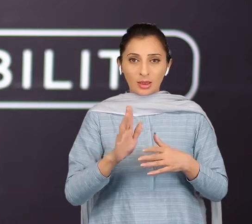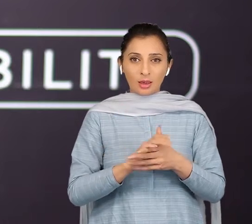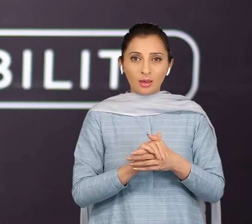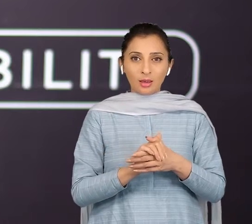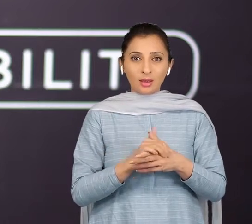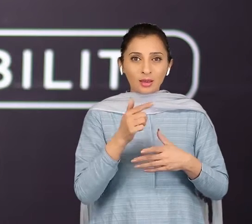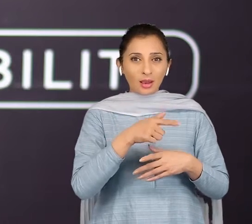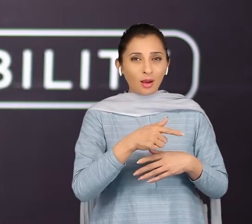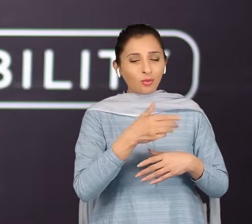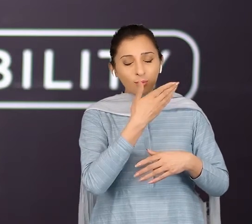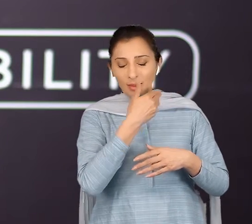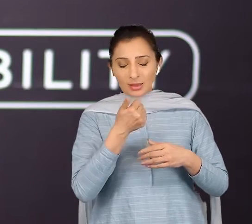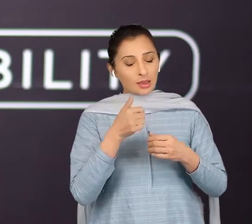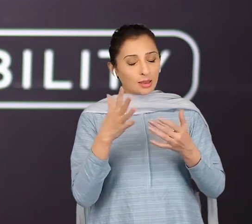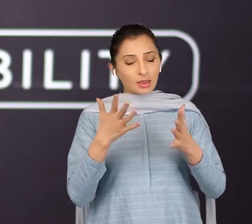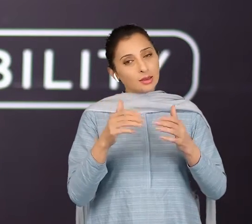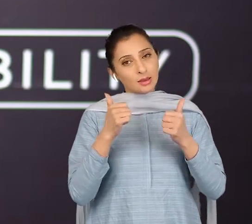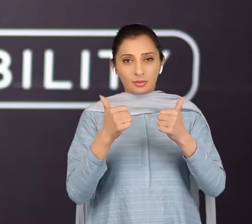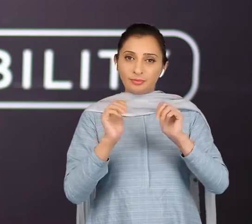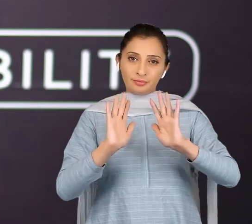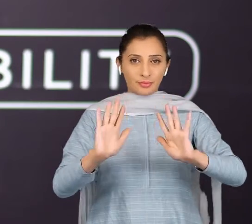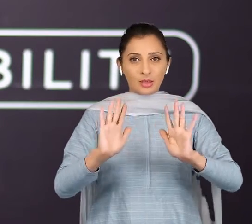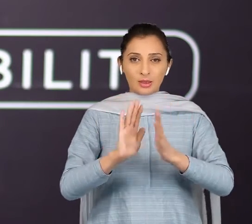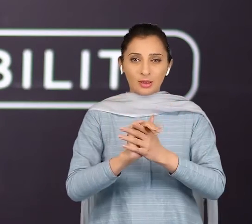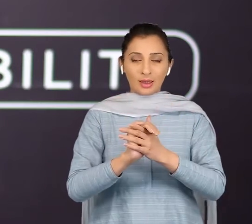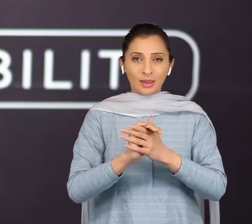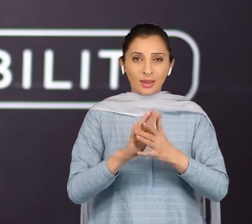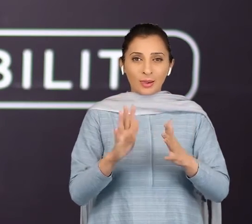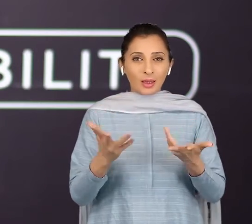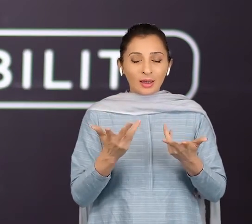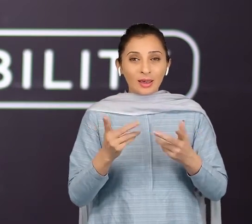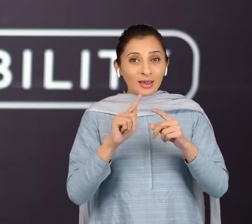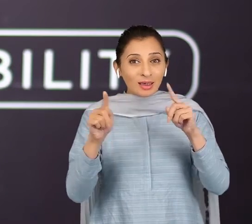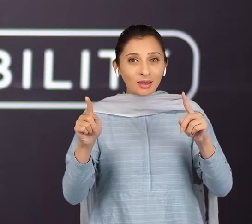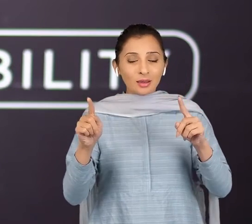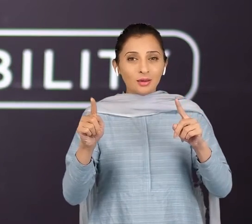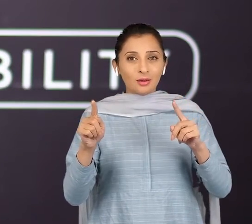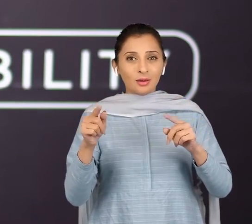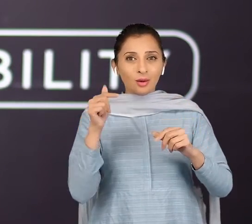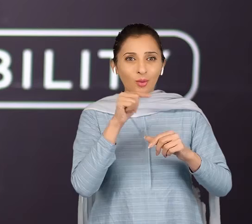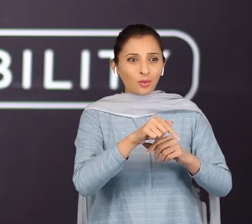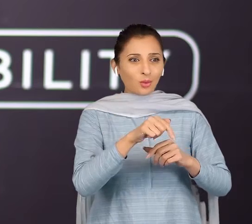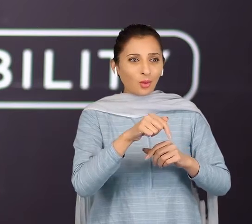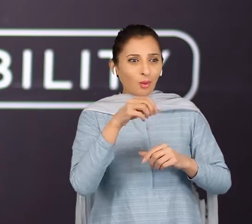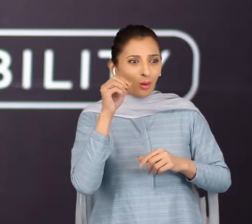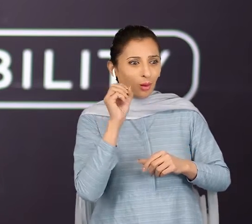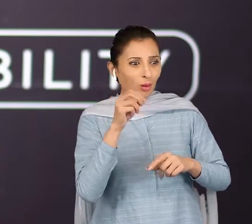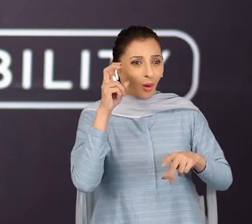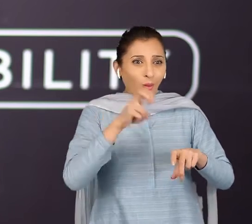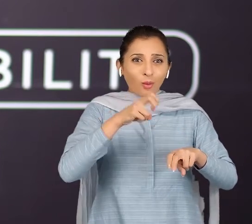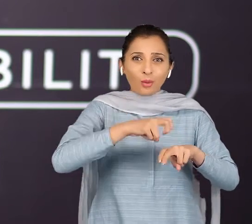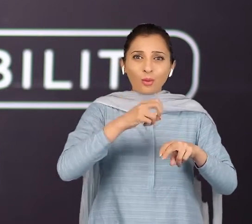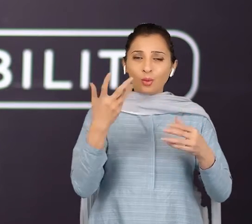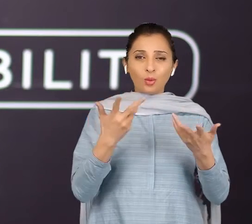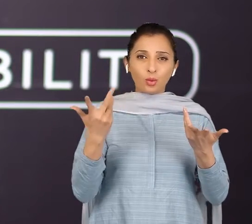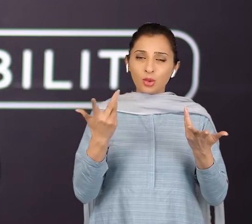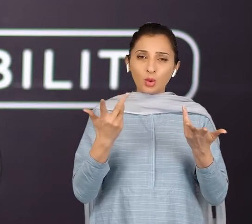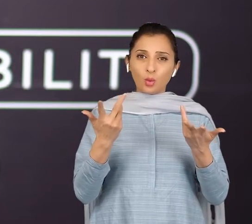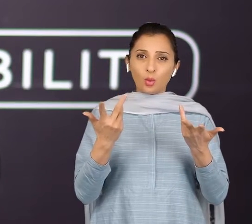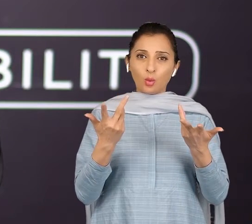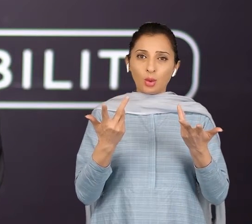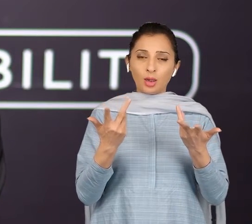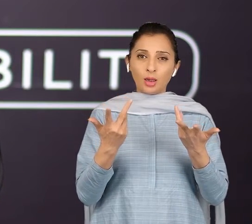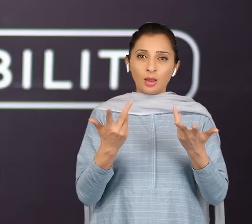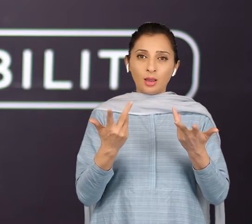okay if you don't like them, but why go out of the way to, give harm, to harm them? We have a